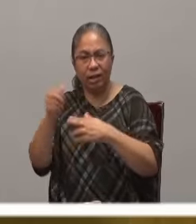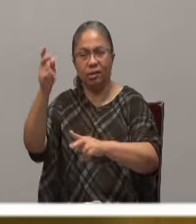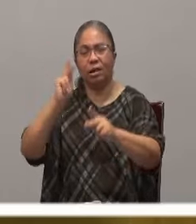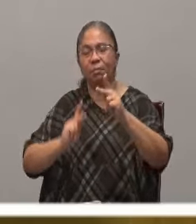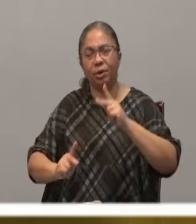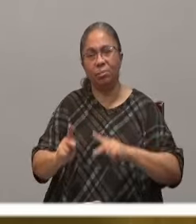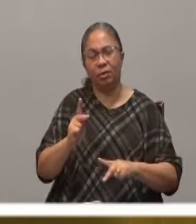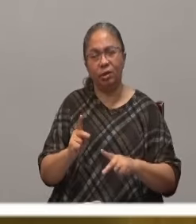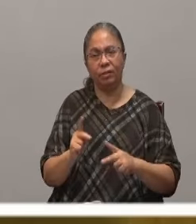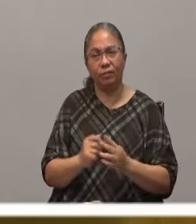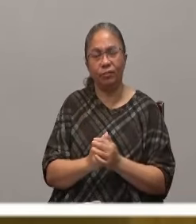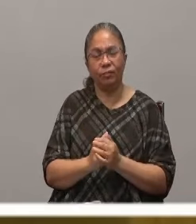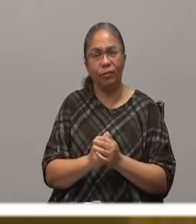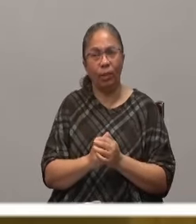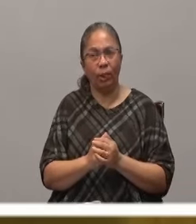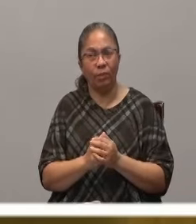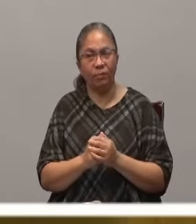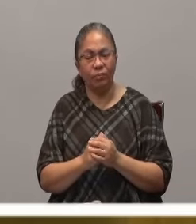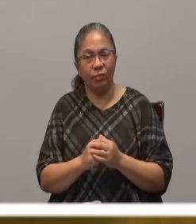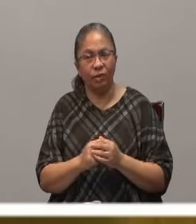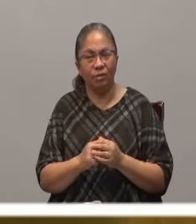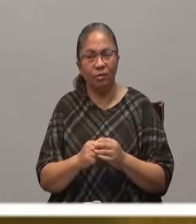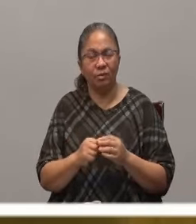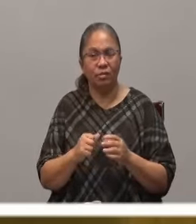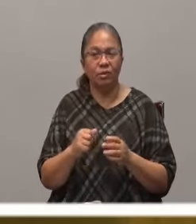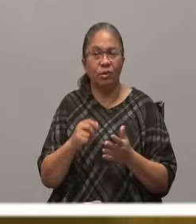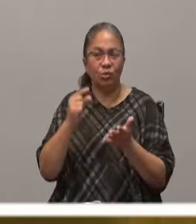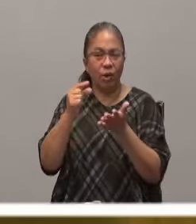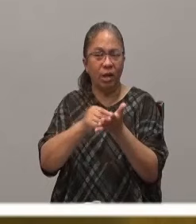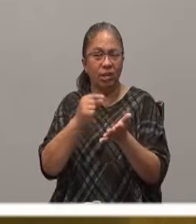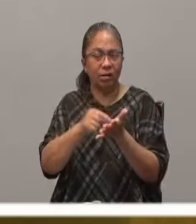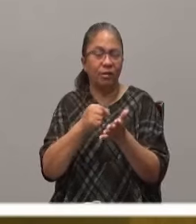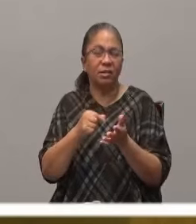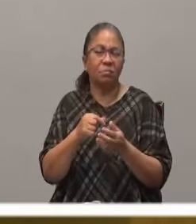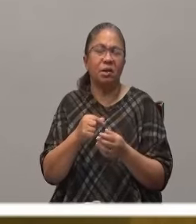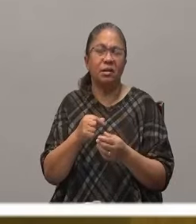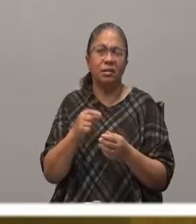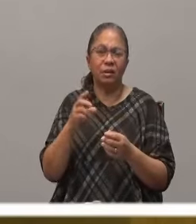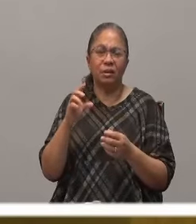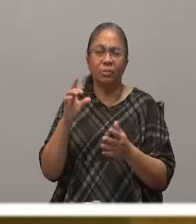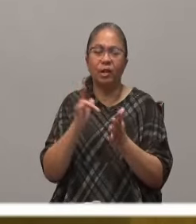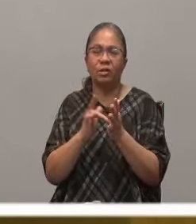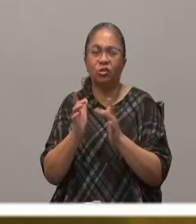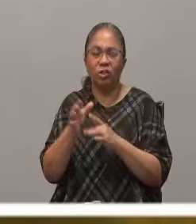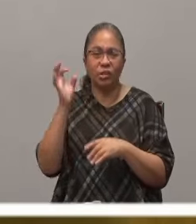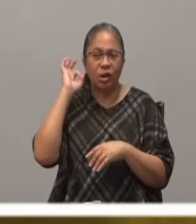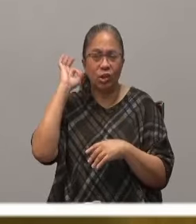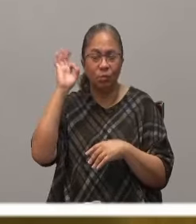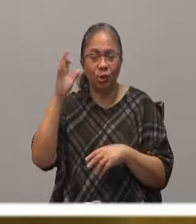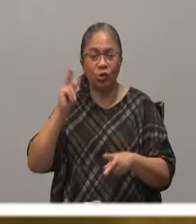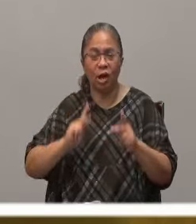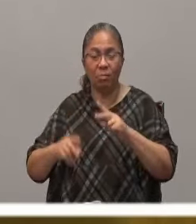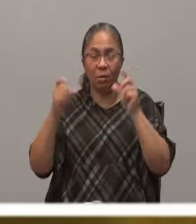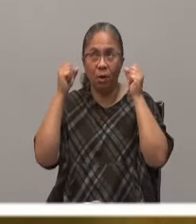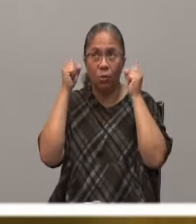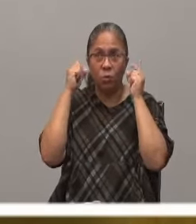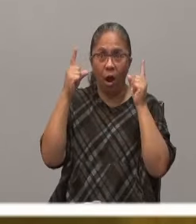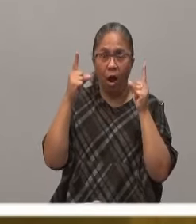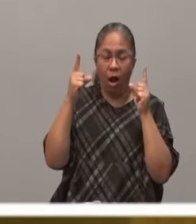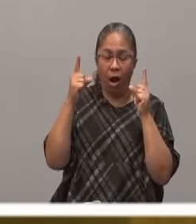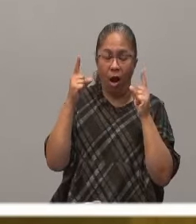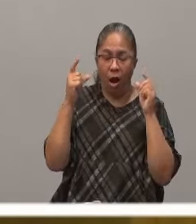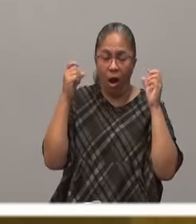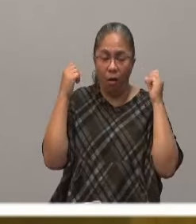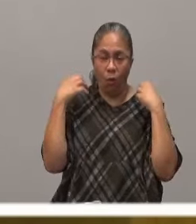they say that his teaching made a deep impression on them, because unlike the scribes, he taught them